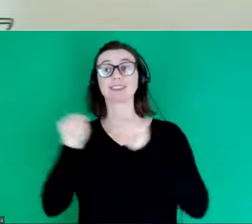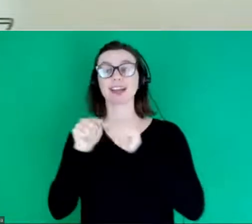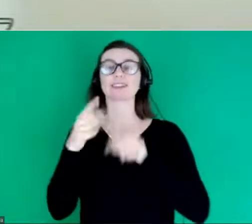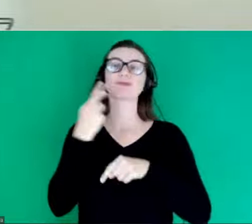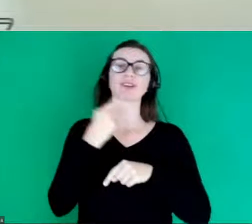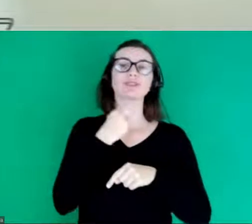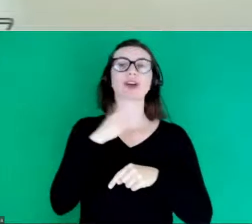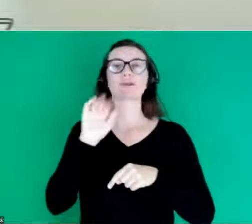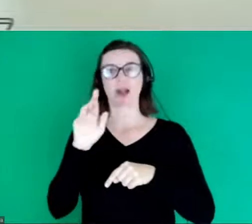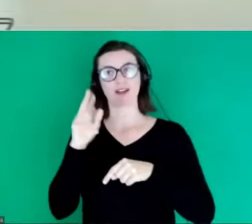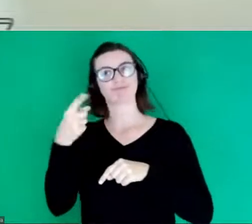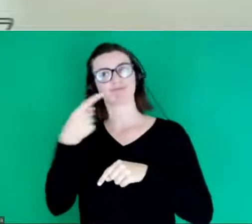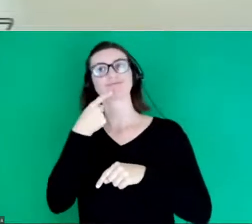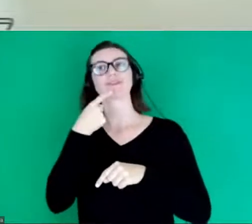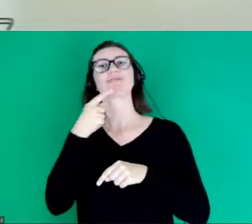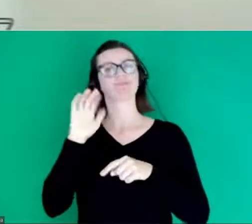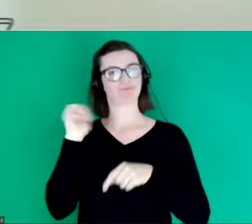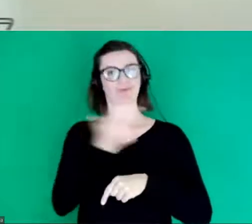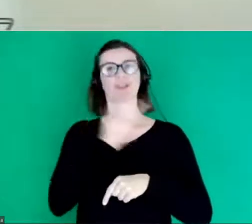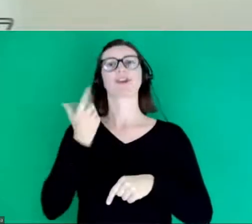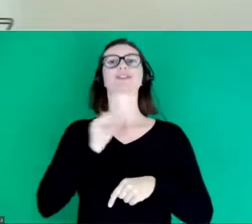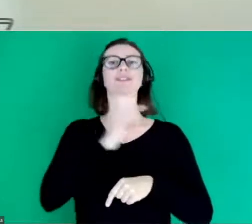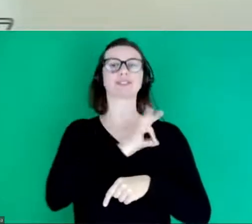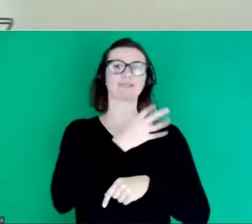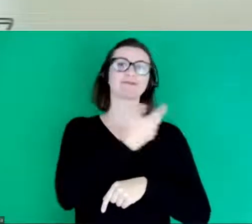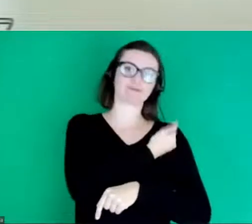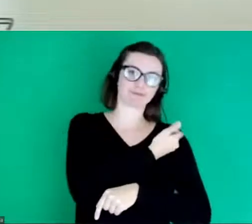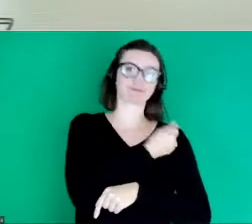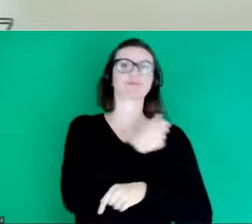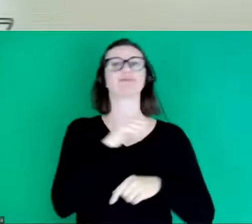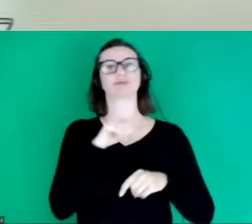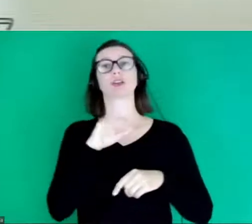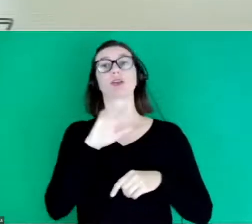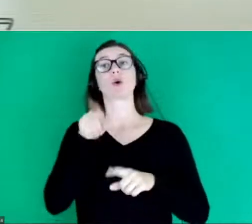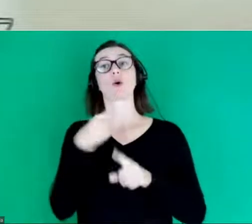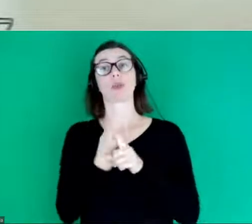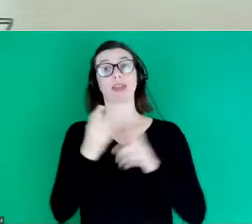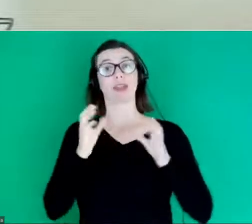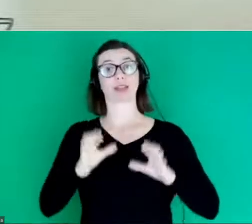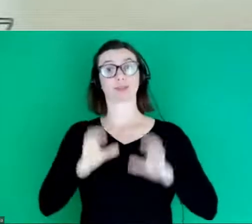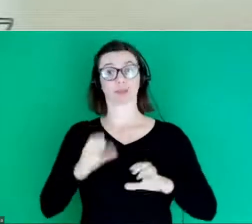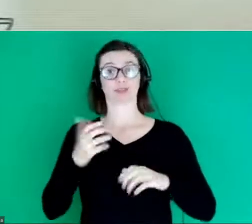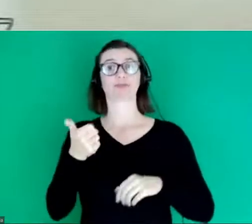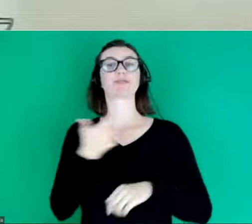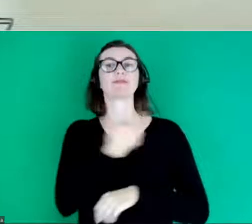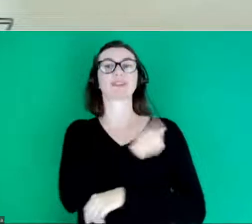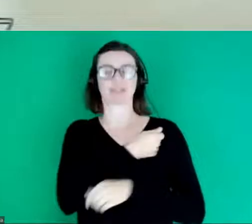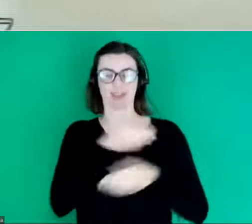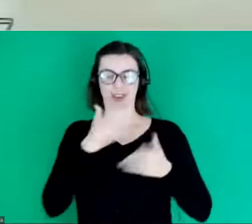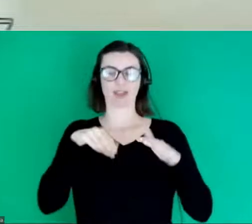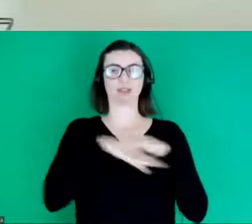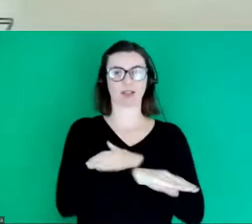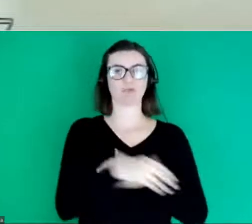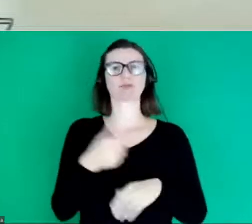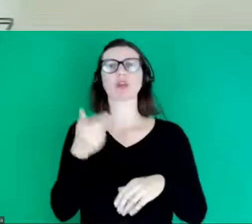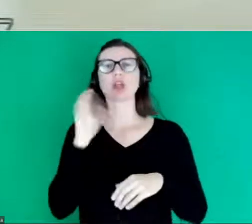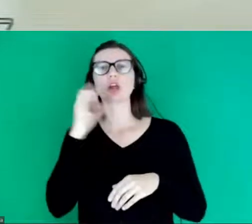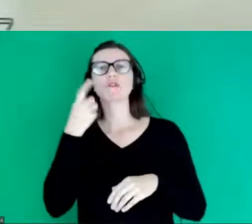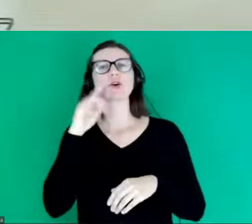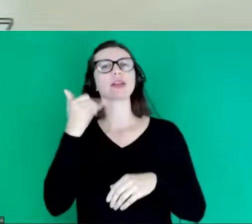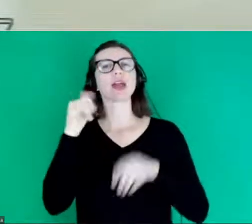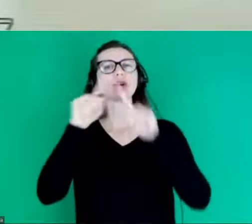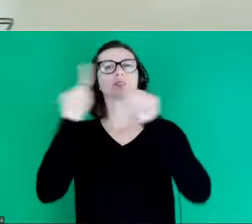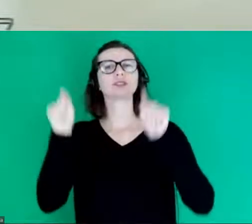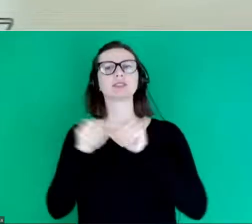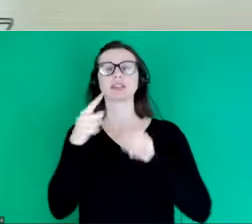staff vaccinated, and only vaccinated patrons will be allowed inside. And look for the yellow sign that says the staff are